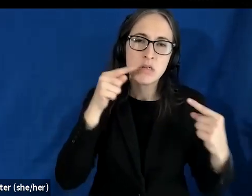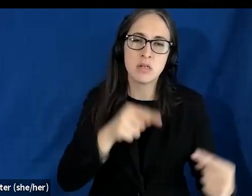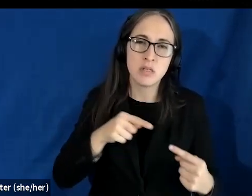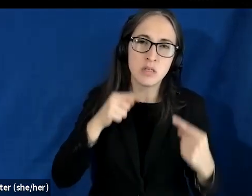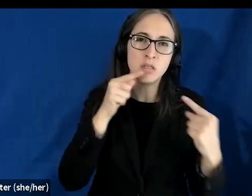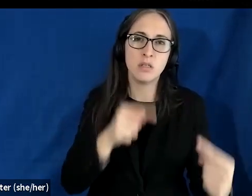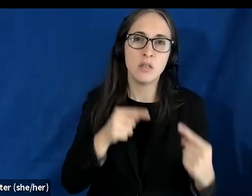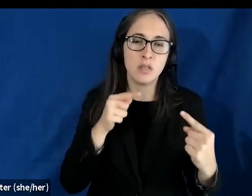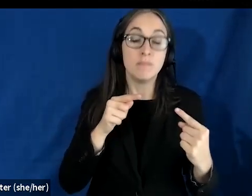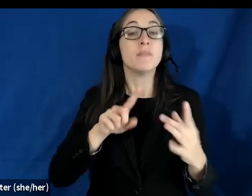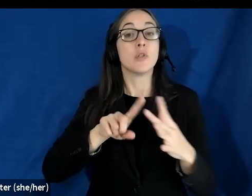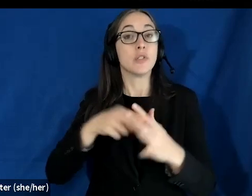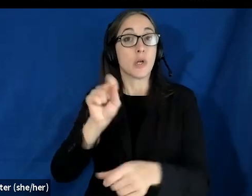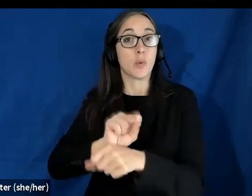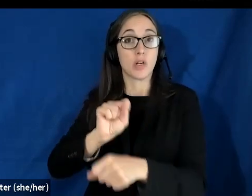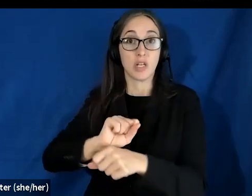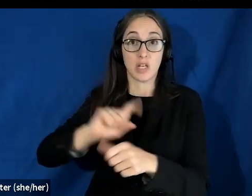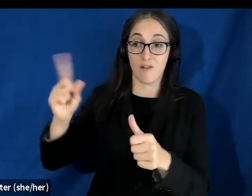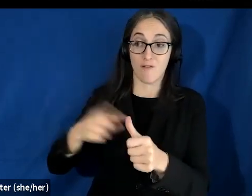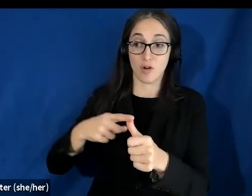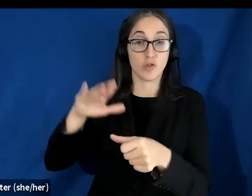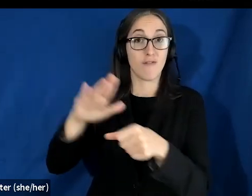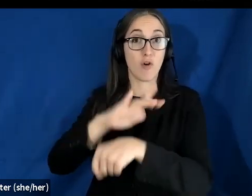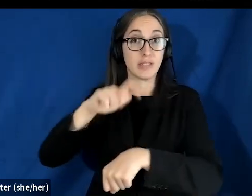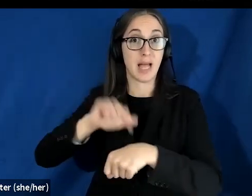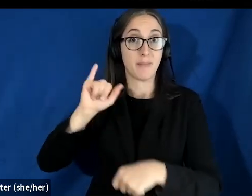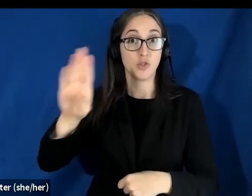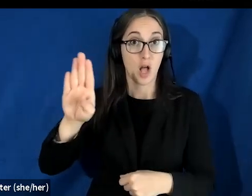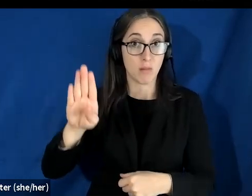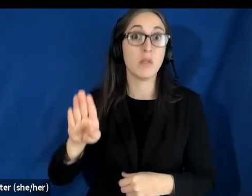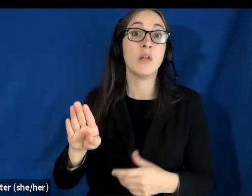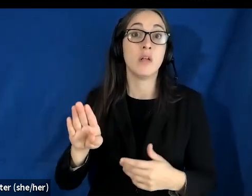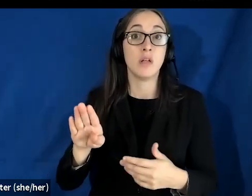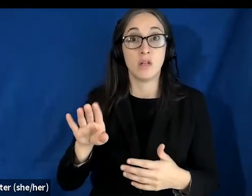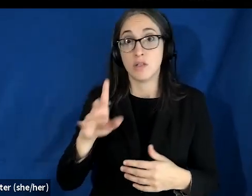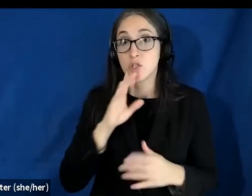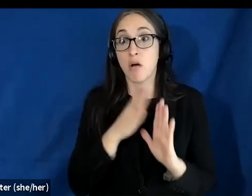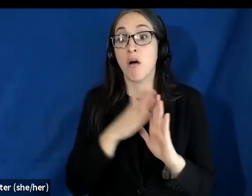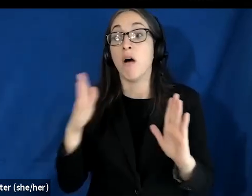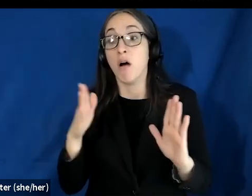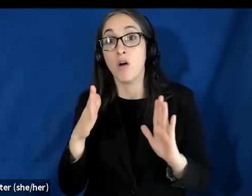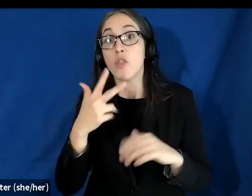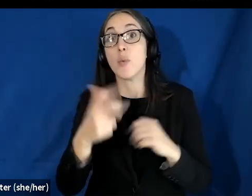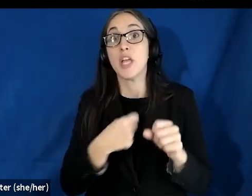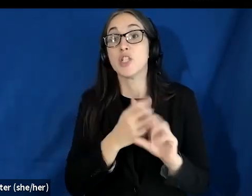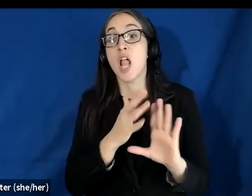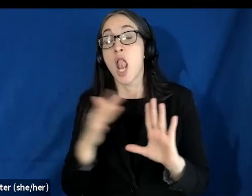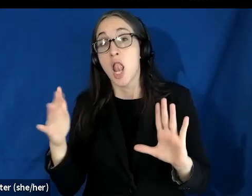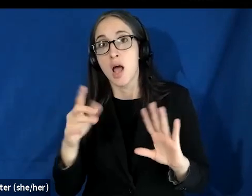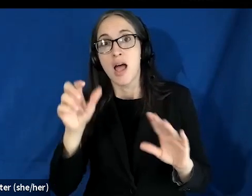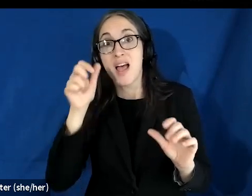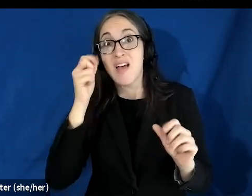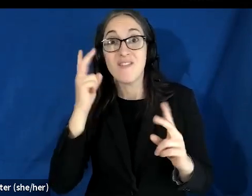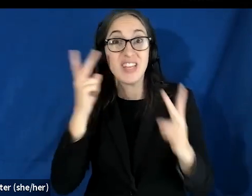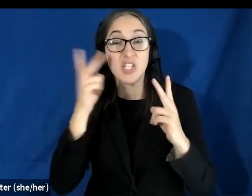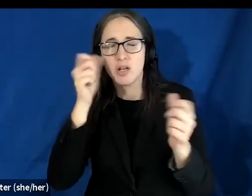my first full-time job. And within 2 years, I faced another bunch of vision decline. And this time around, I